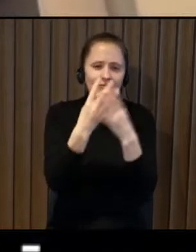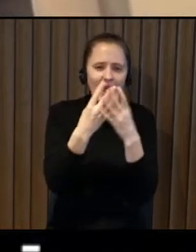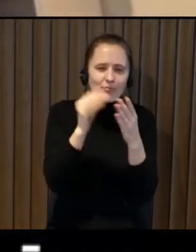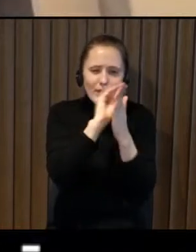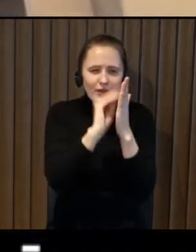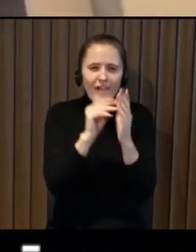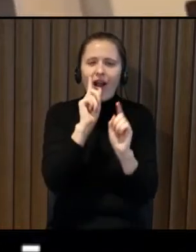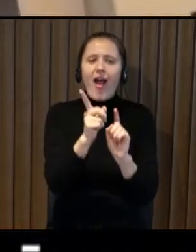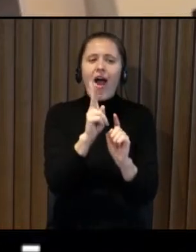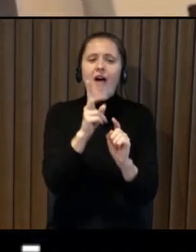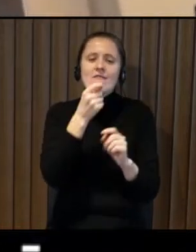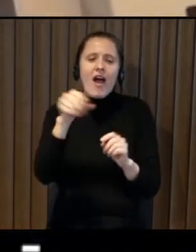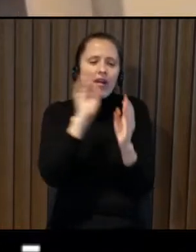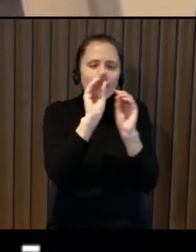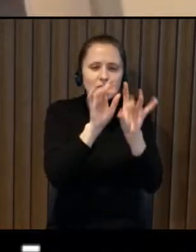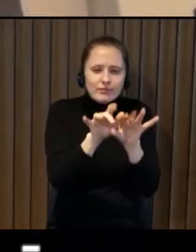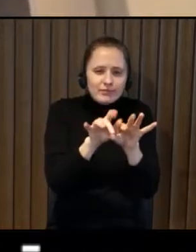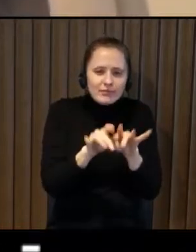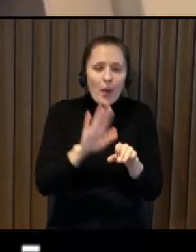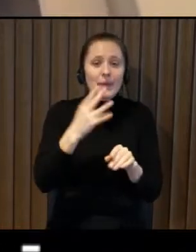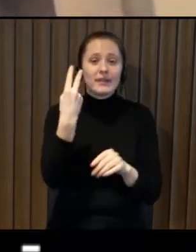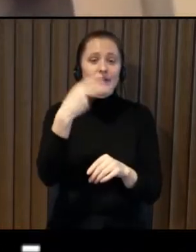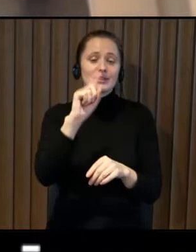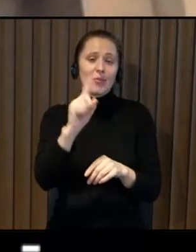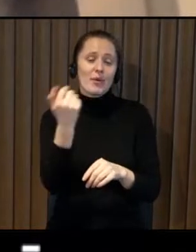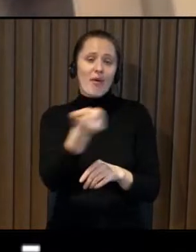machines, how they can produce more and more